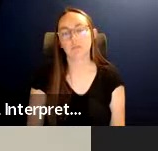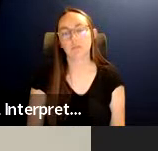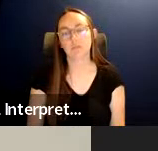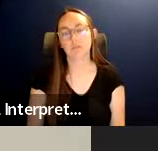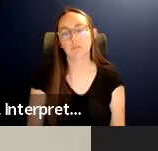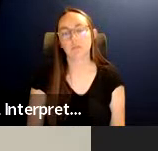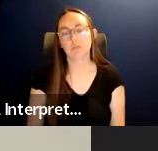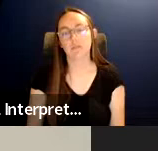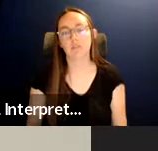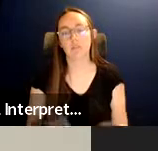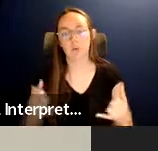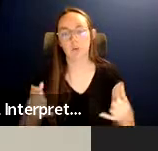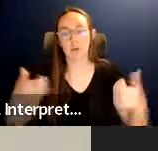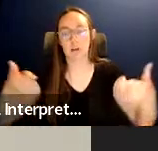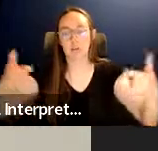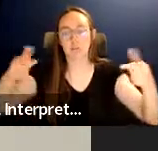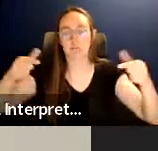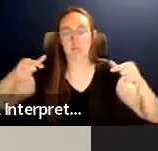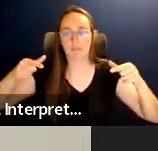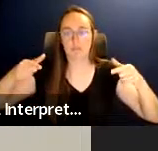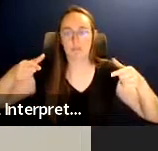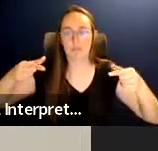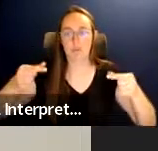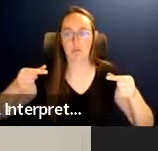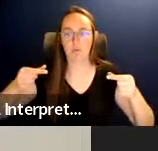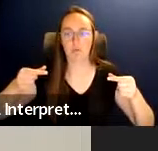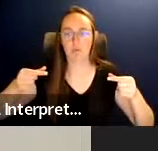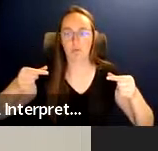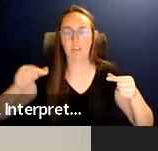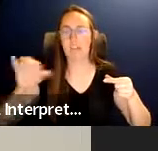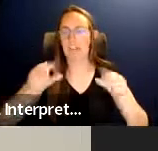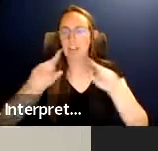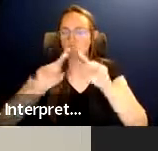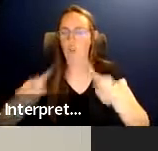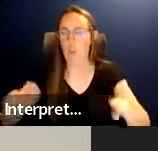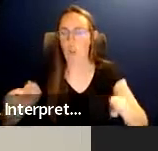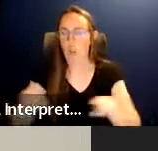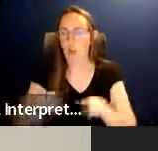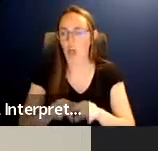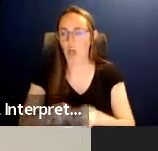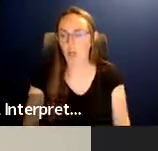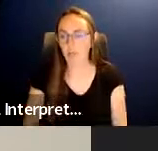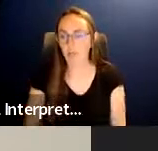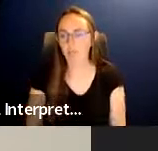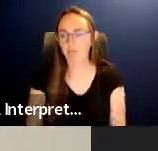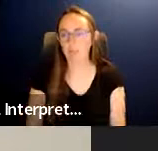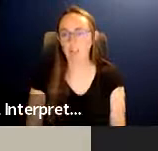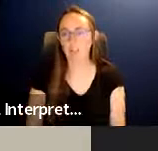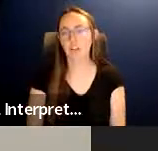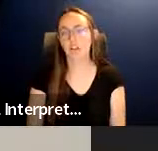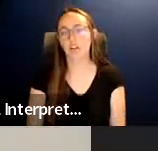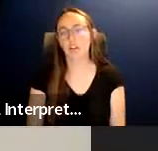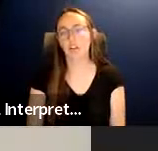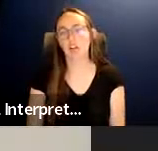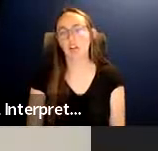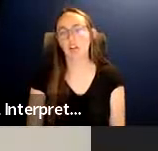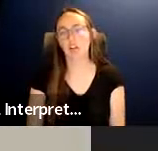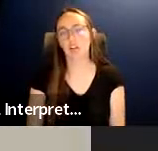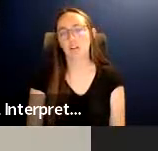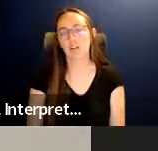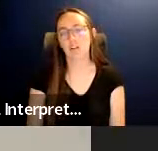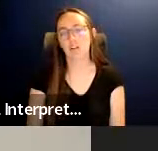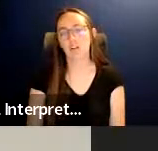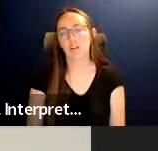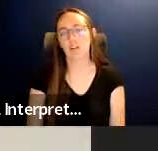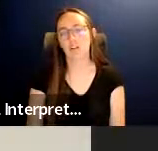bring this, open this up. So I kind of have a triangle. And I find that if I take my